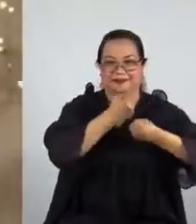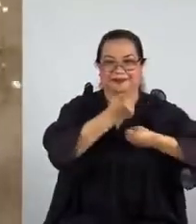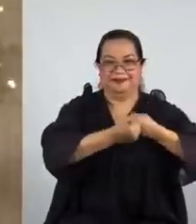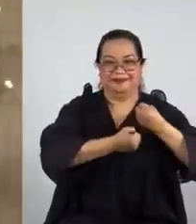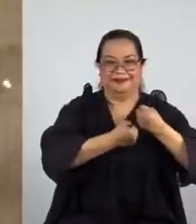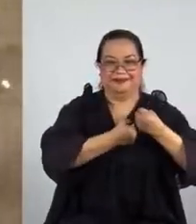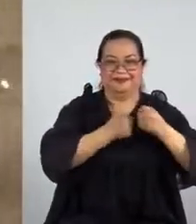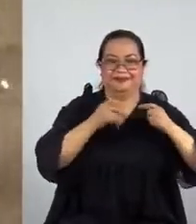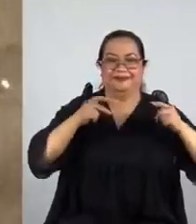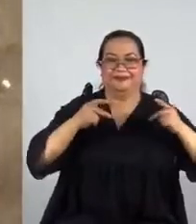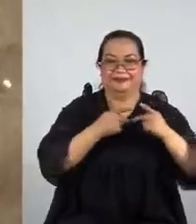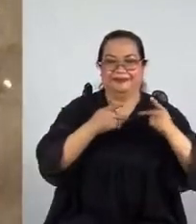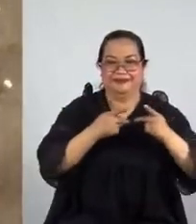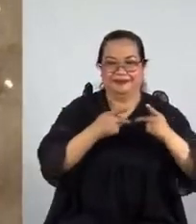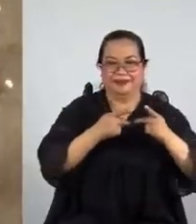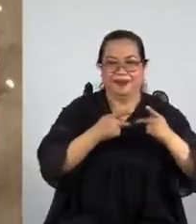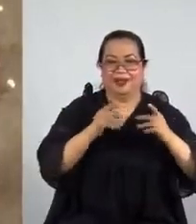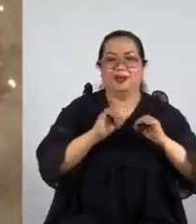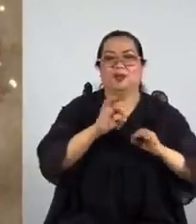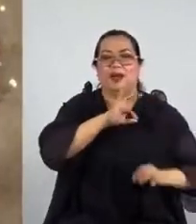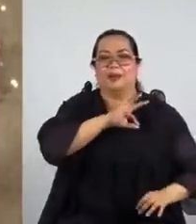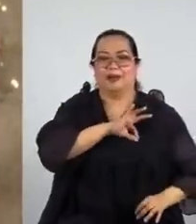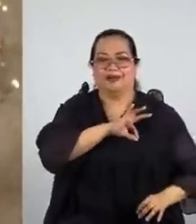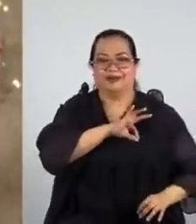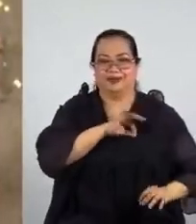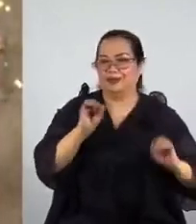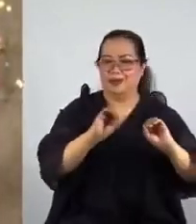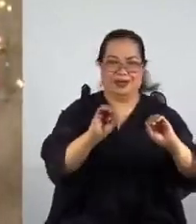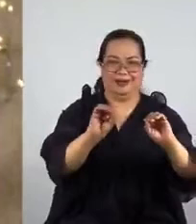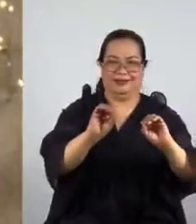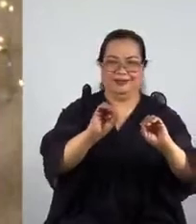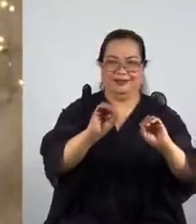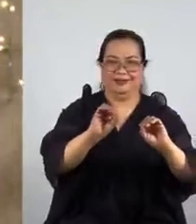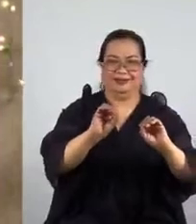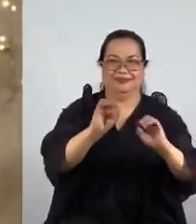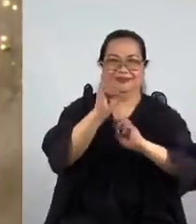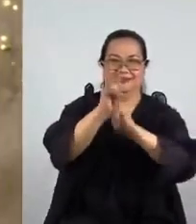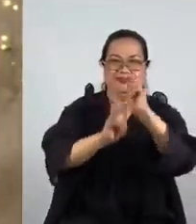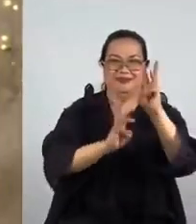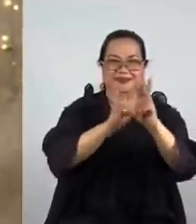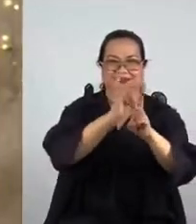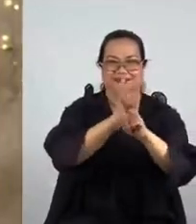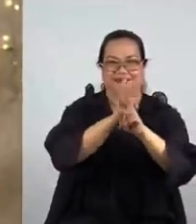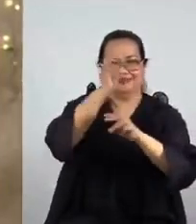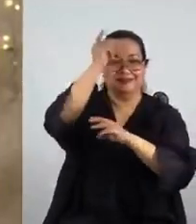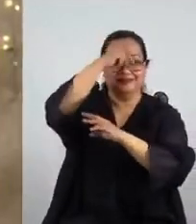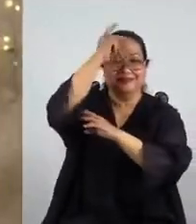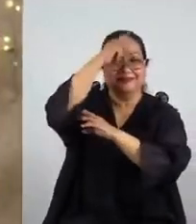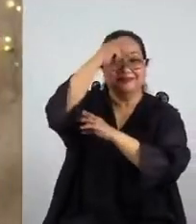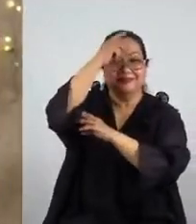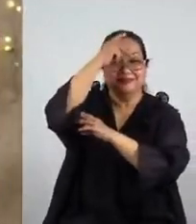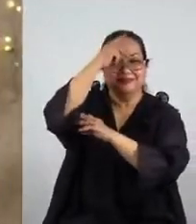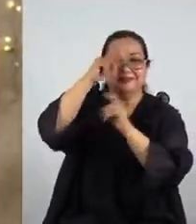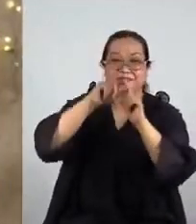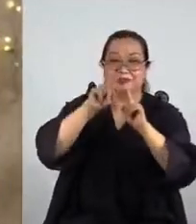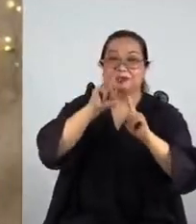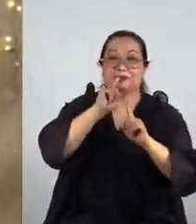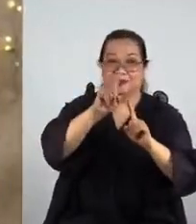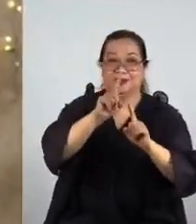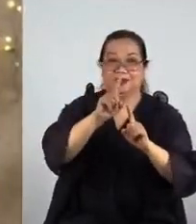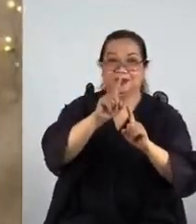No pain, no gain. That may be a worldly philosophy, but it is